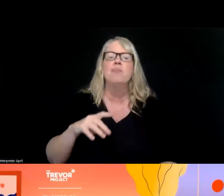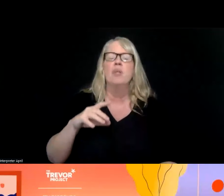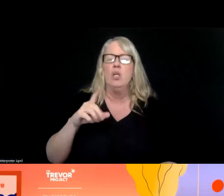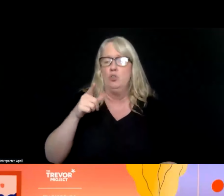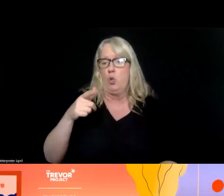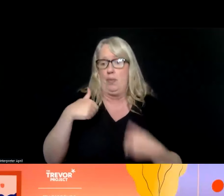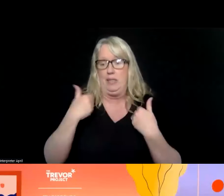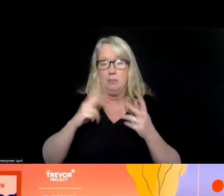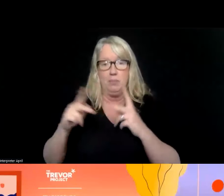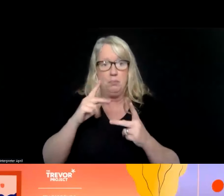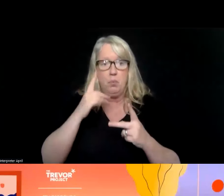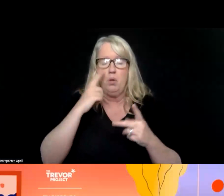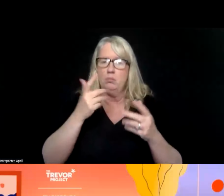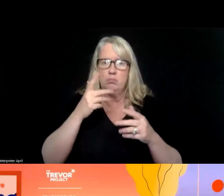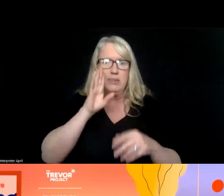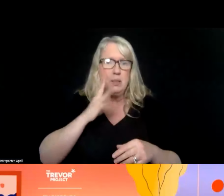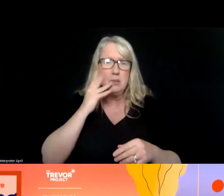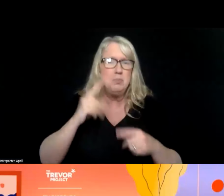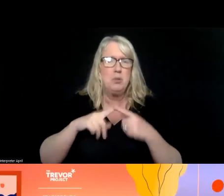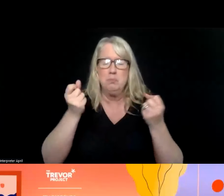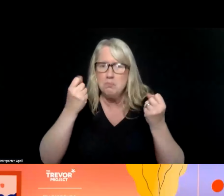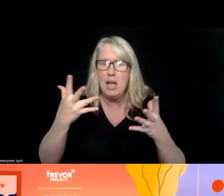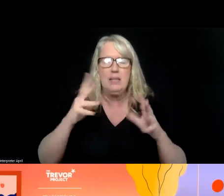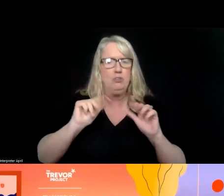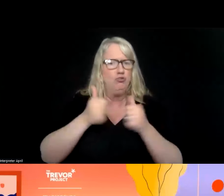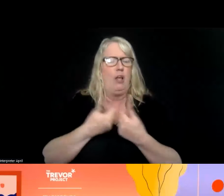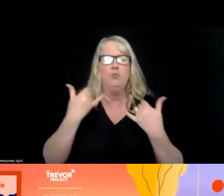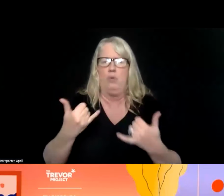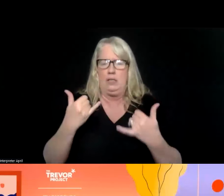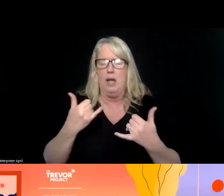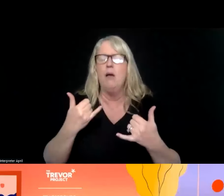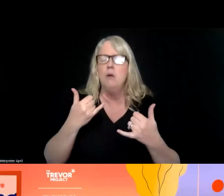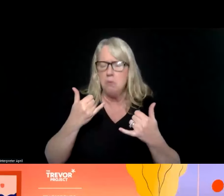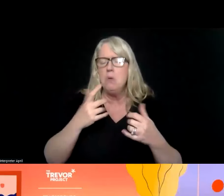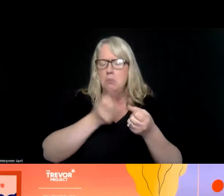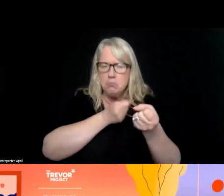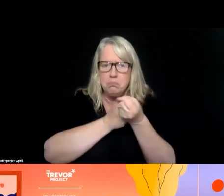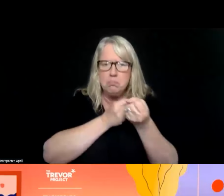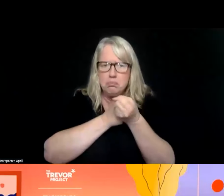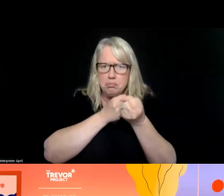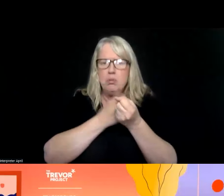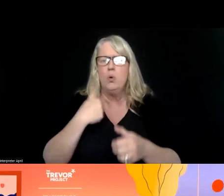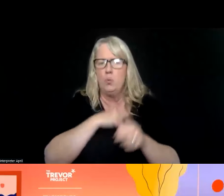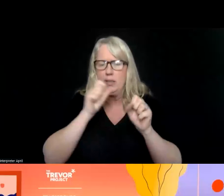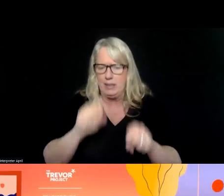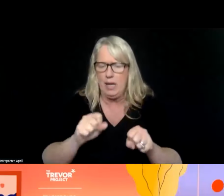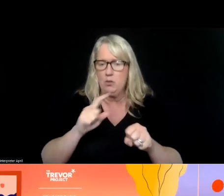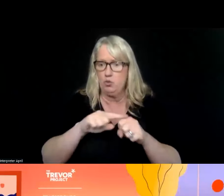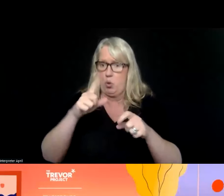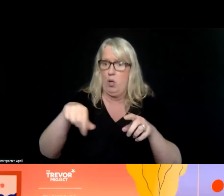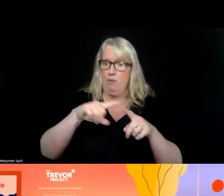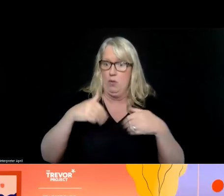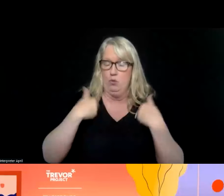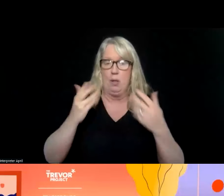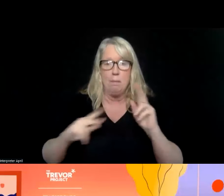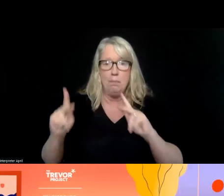a number of unique challenges, especially right now, we can all do our part to support them. Supporting LGBTQ young people does